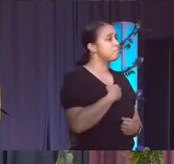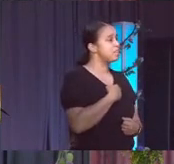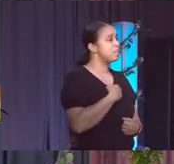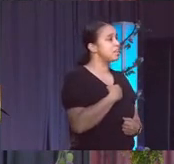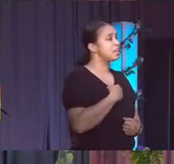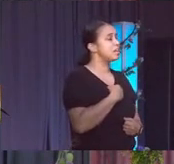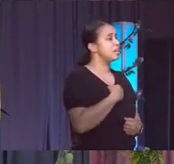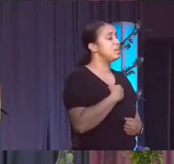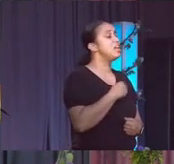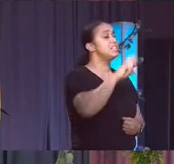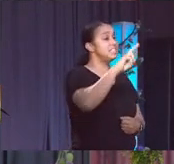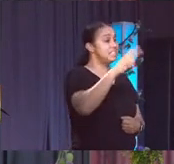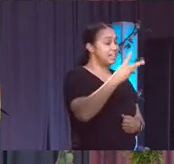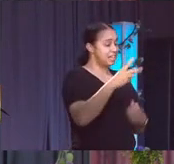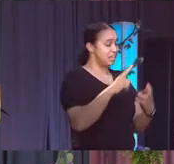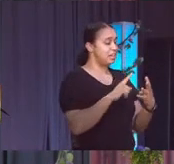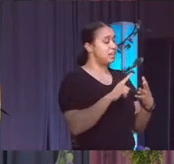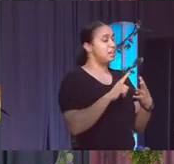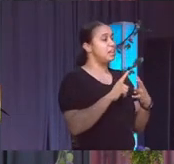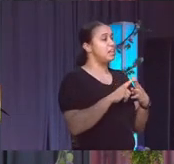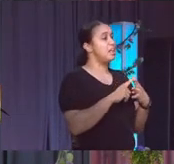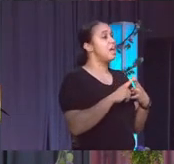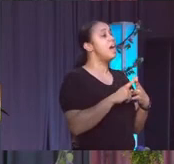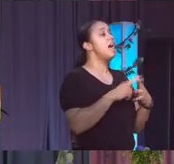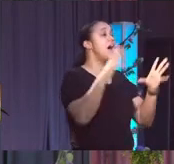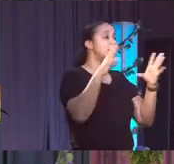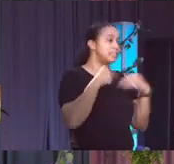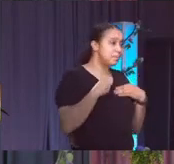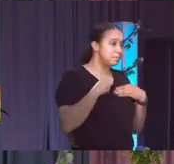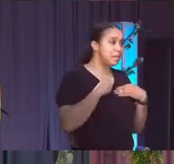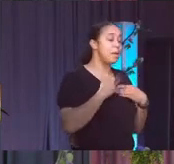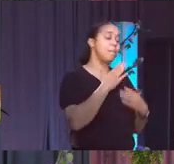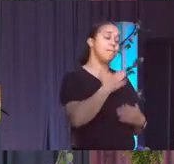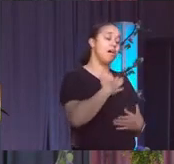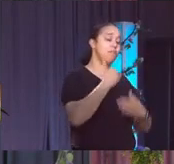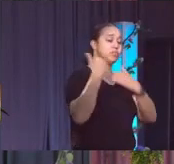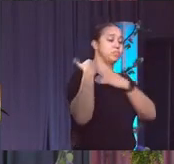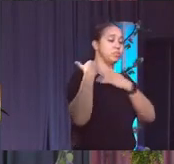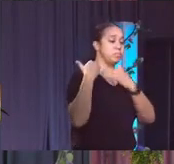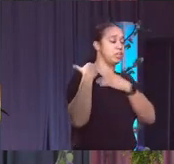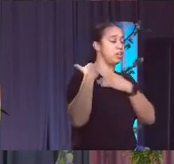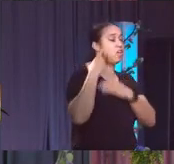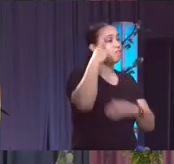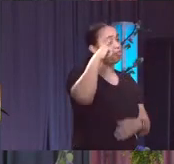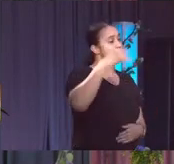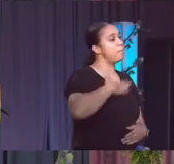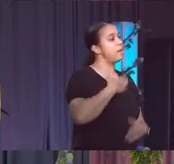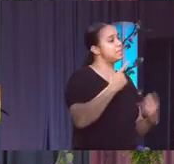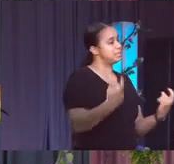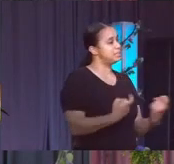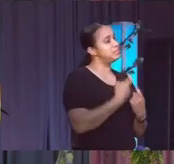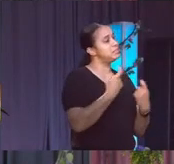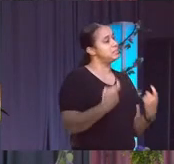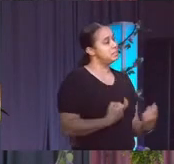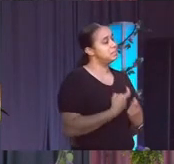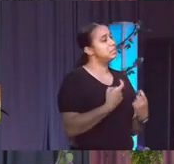thing that makes me thrive is I've accepted my responsibility for my sins.